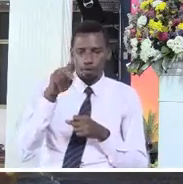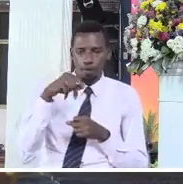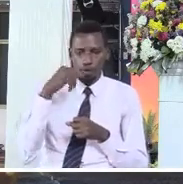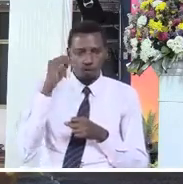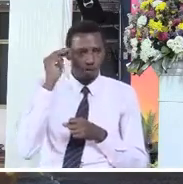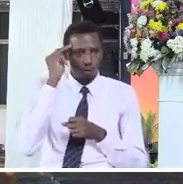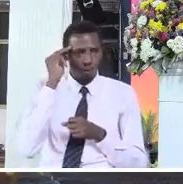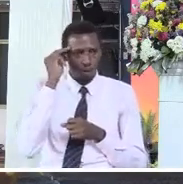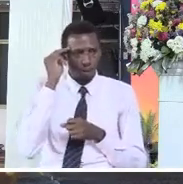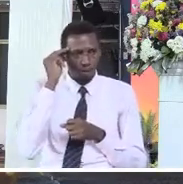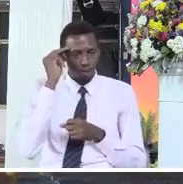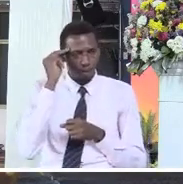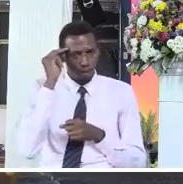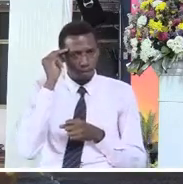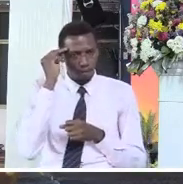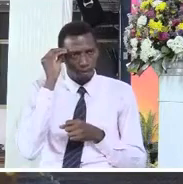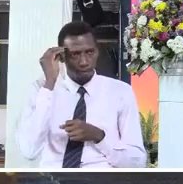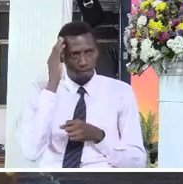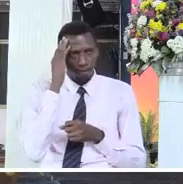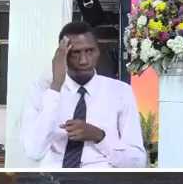like, wow, I mean,